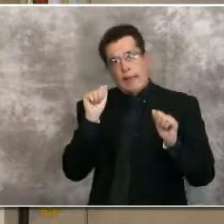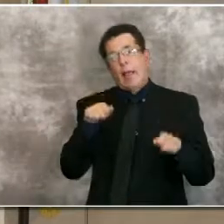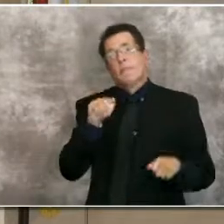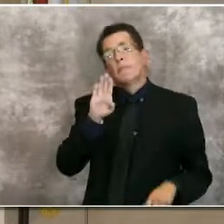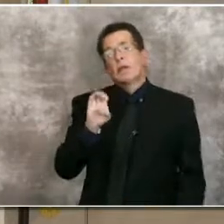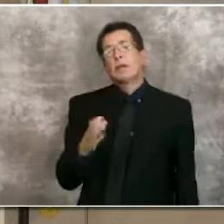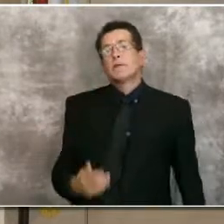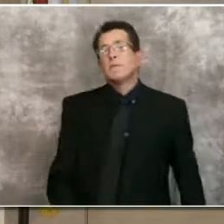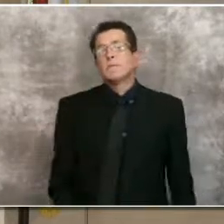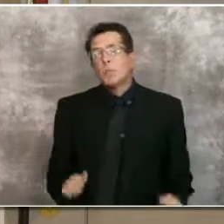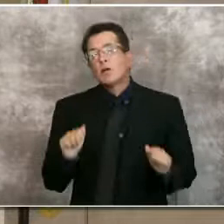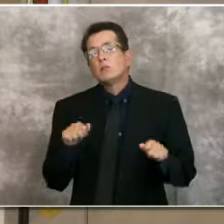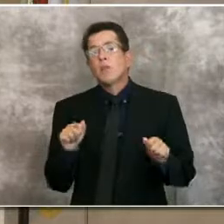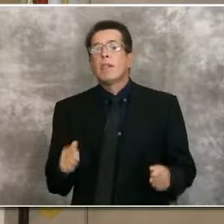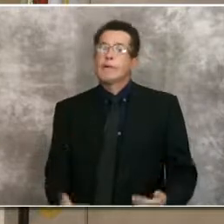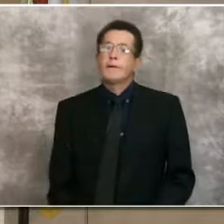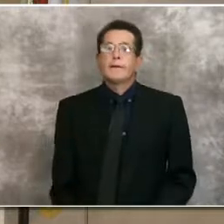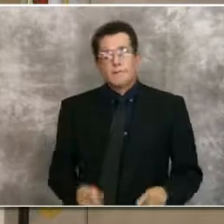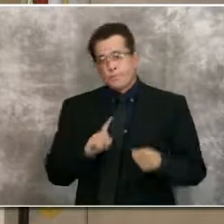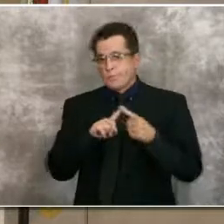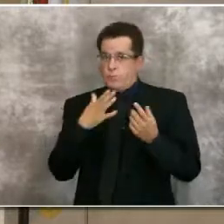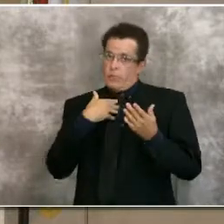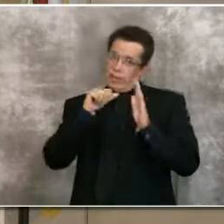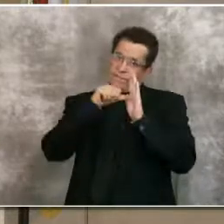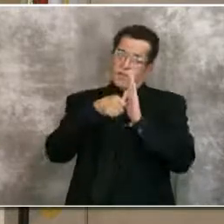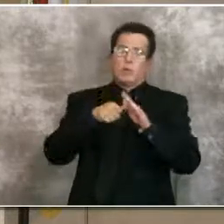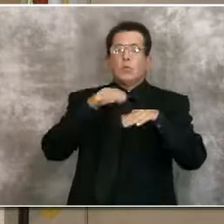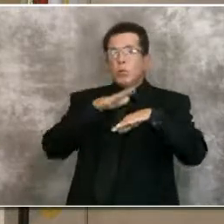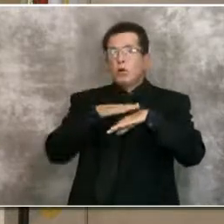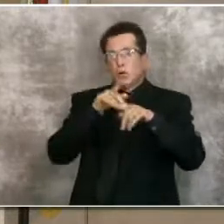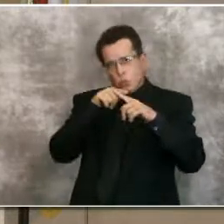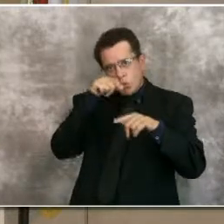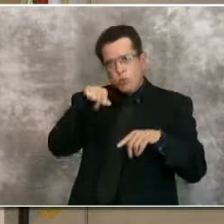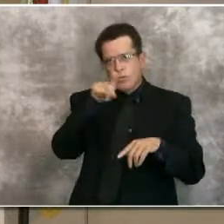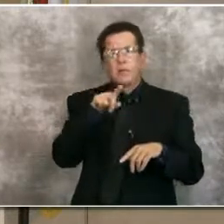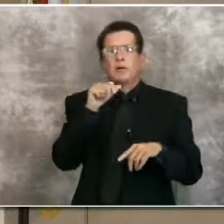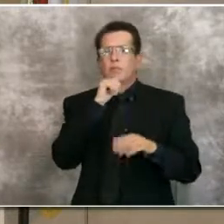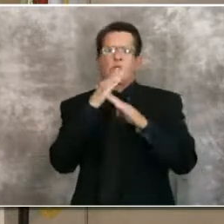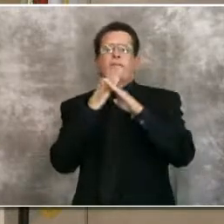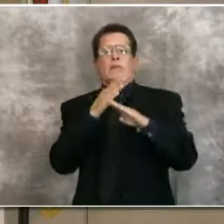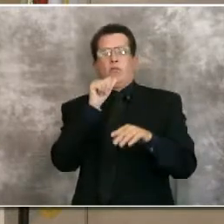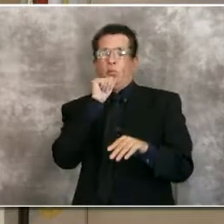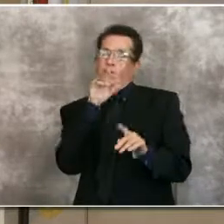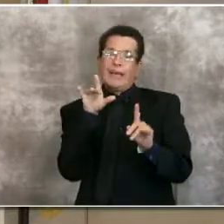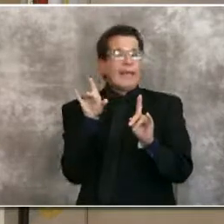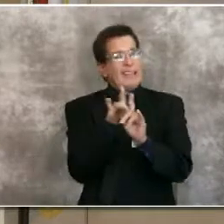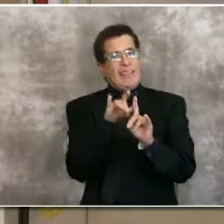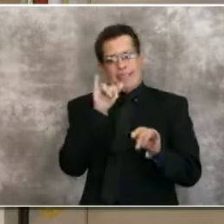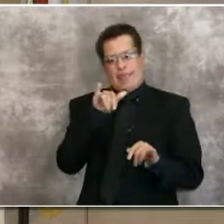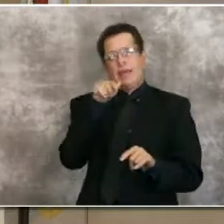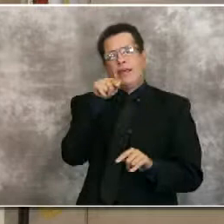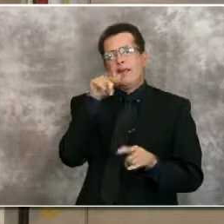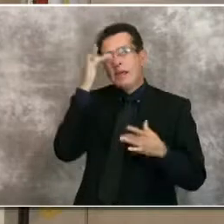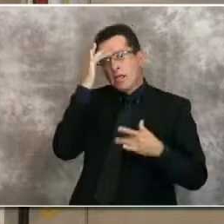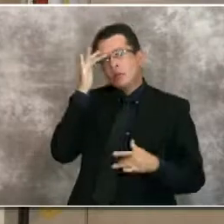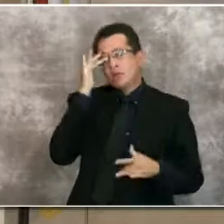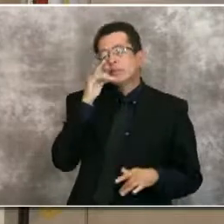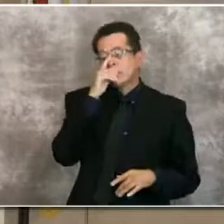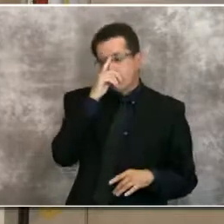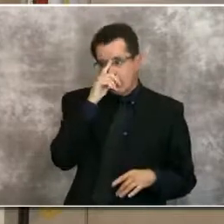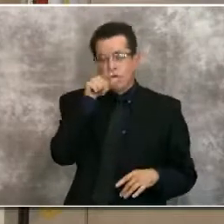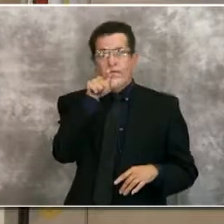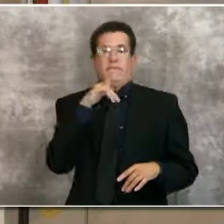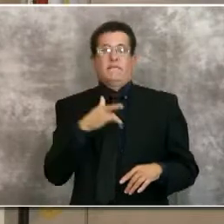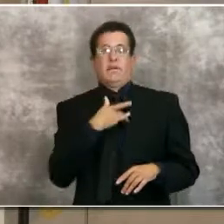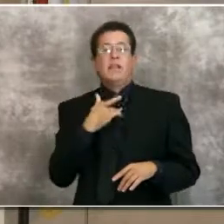I don't think I can really overstress the importance of trying to prevent the illness. I think if people feel that